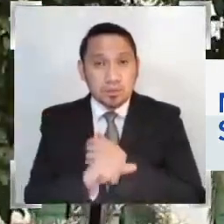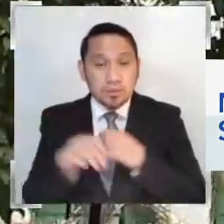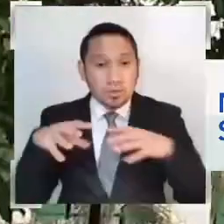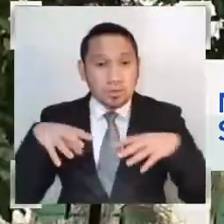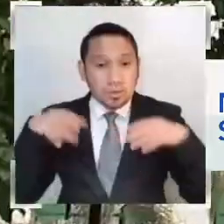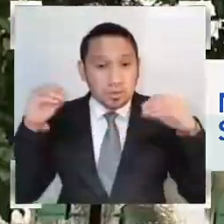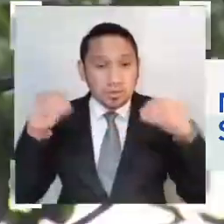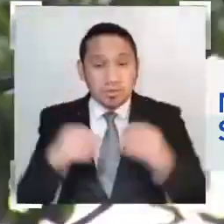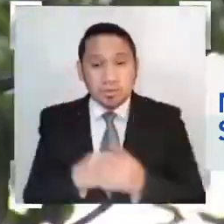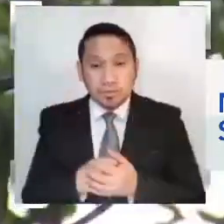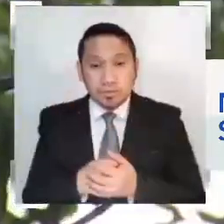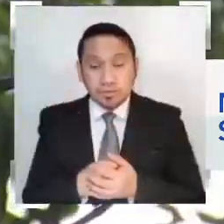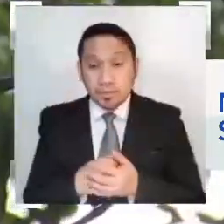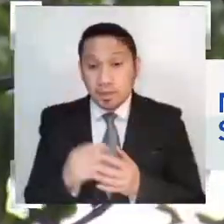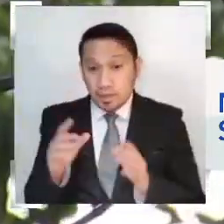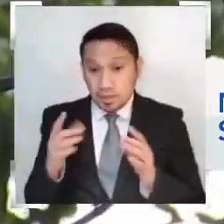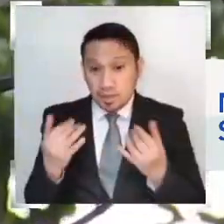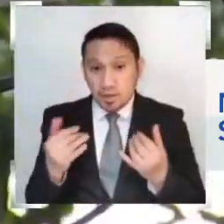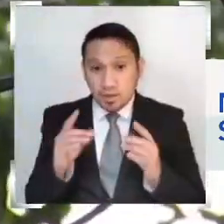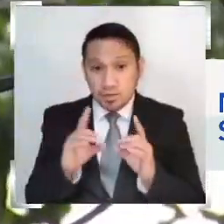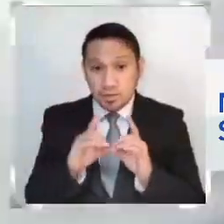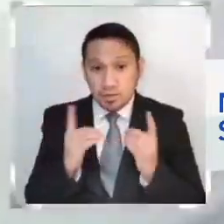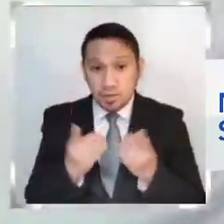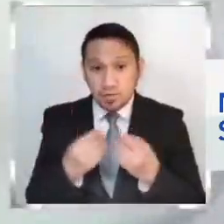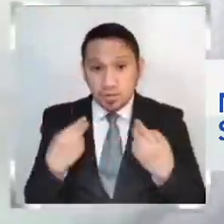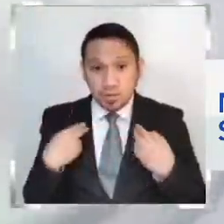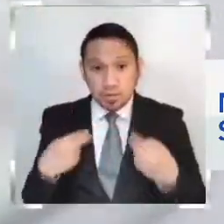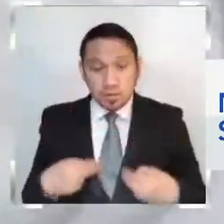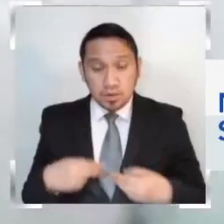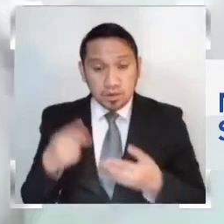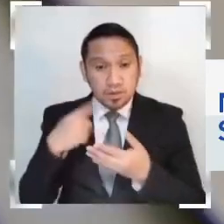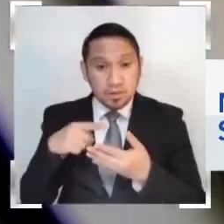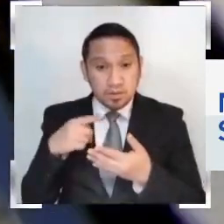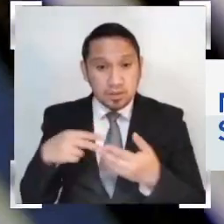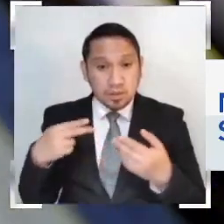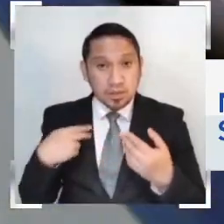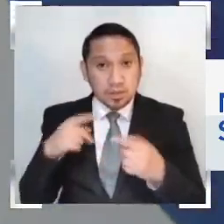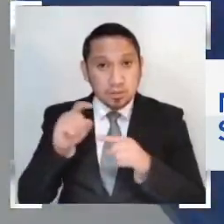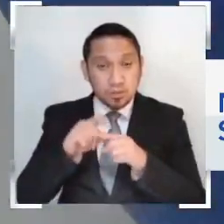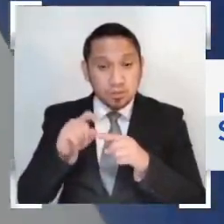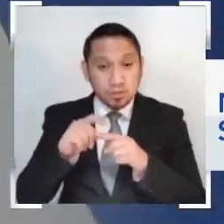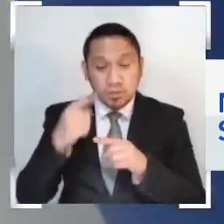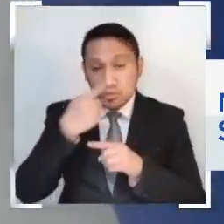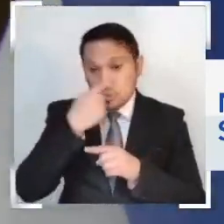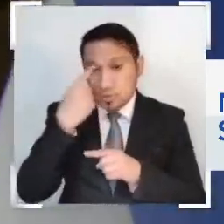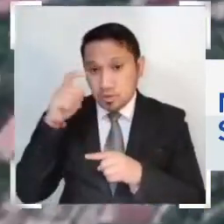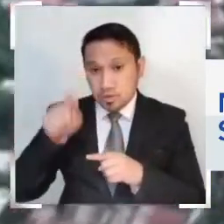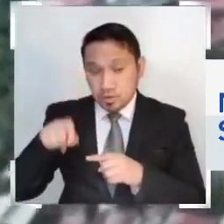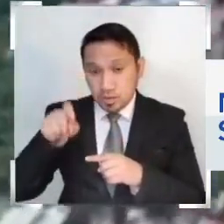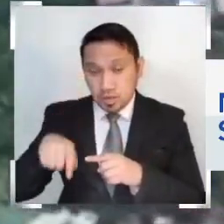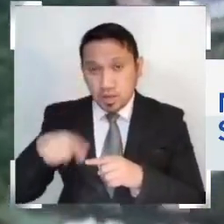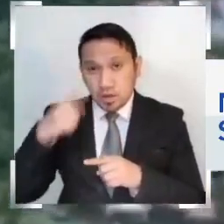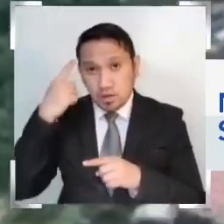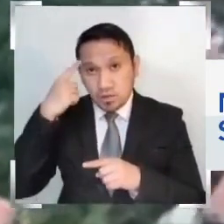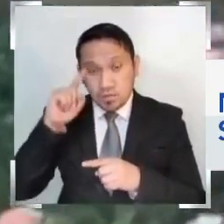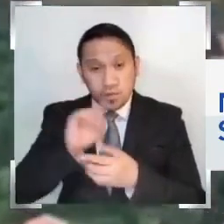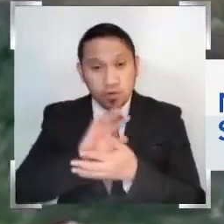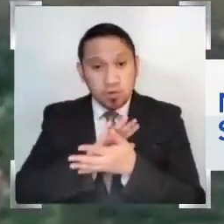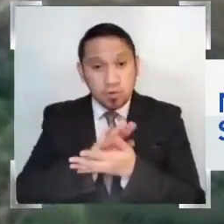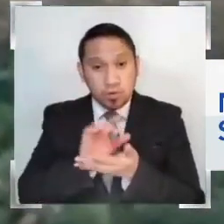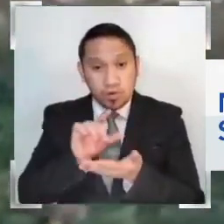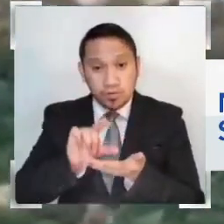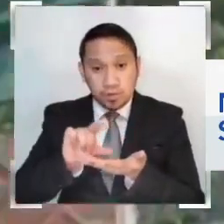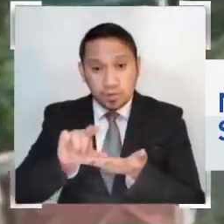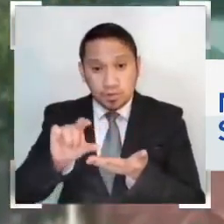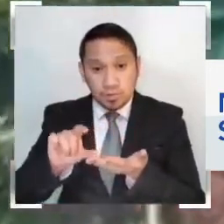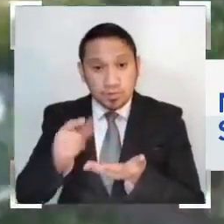ng Department of Health ang supply ng kuryente dahil kailangan ito sa storage ng COVID vaccines. Hindi naman apektado